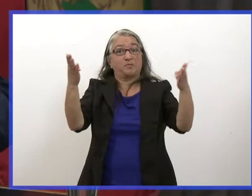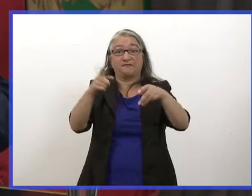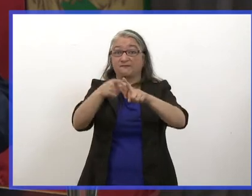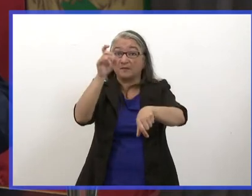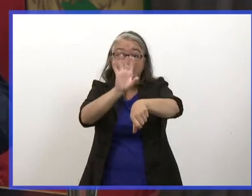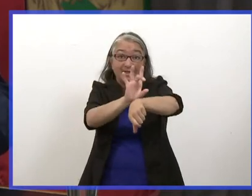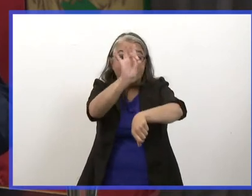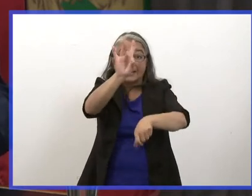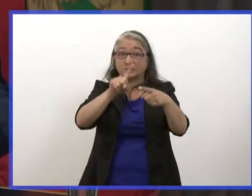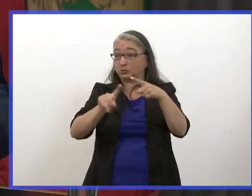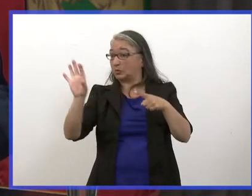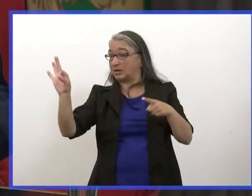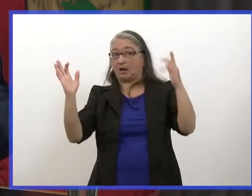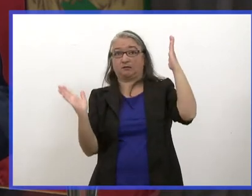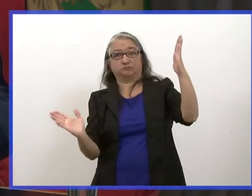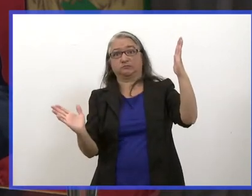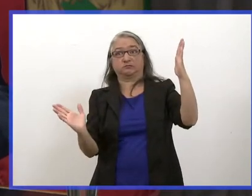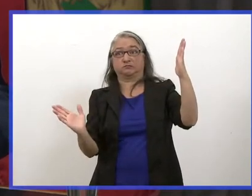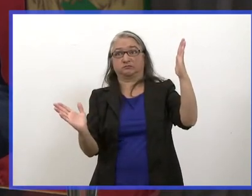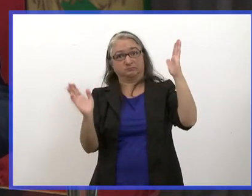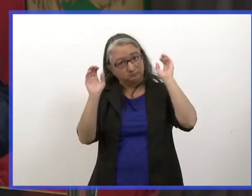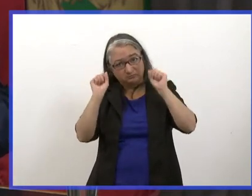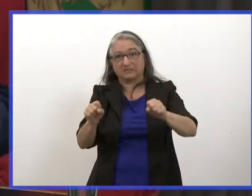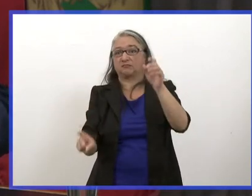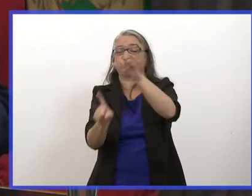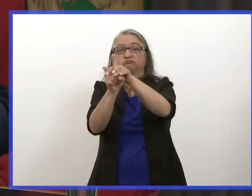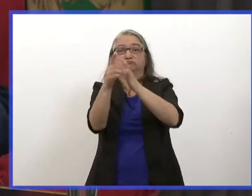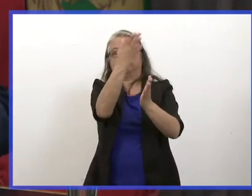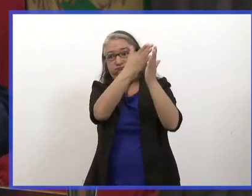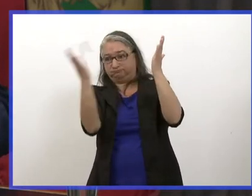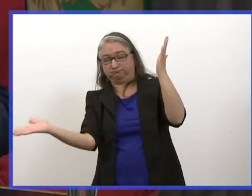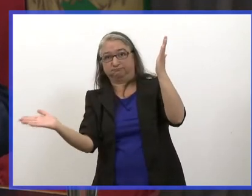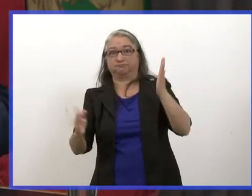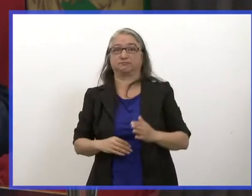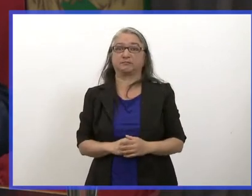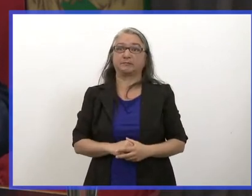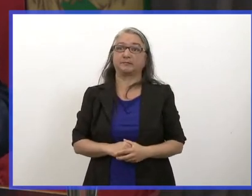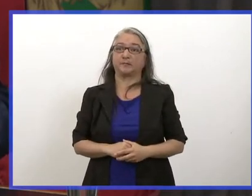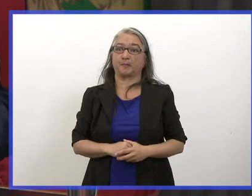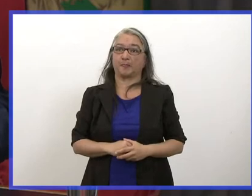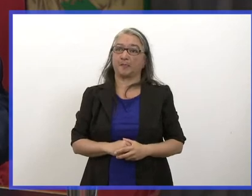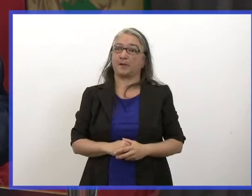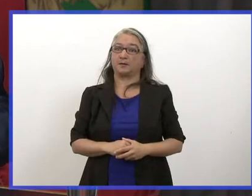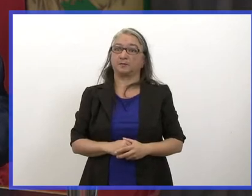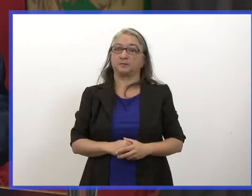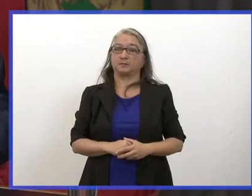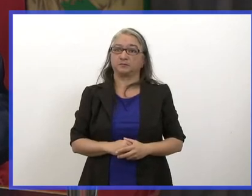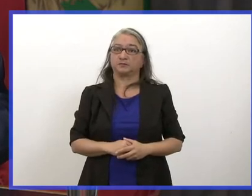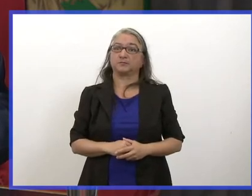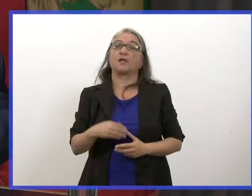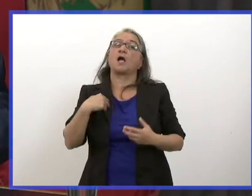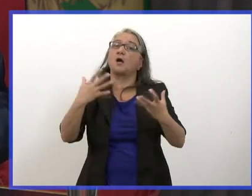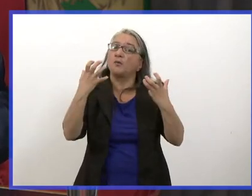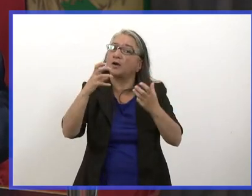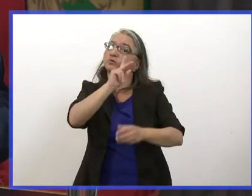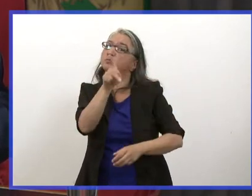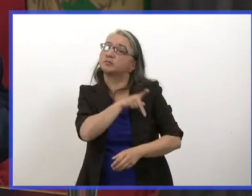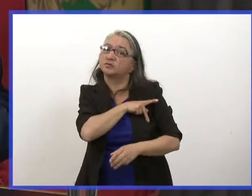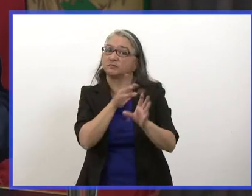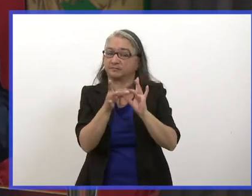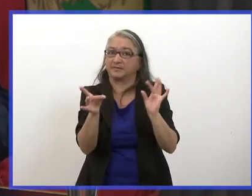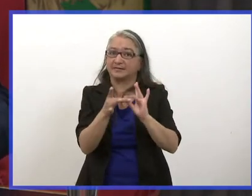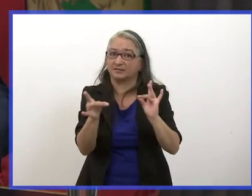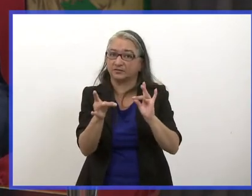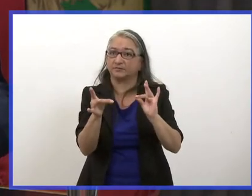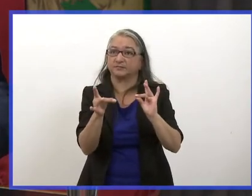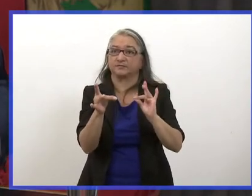wanted to say to Larry Cush, I understand you are going to be entering a new stage of your life,